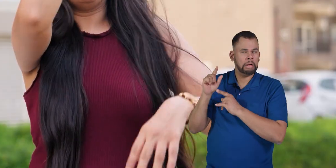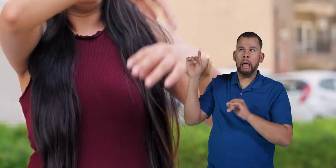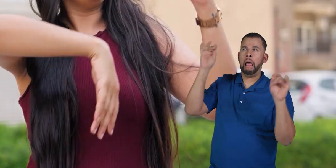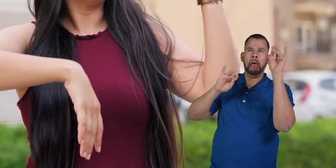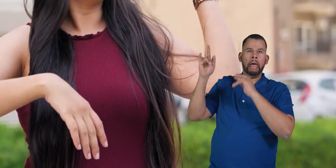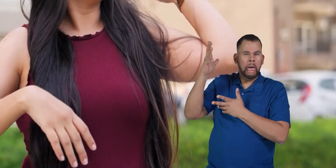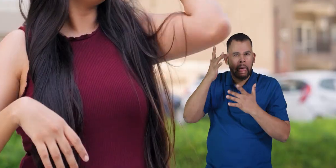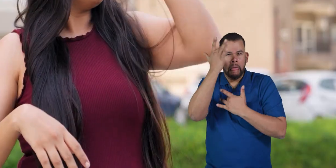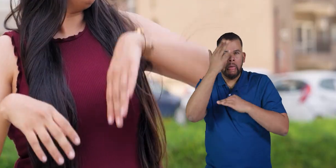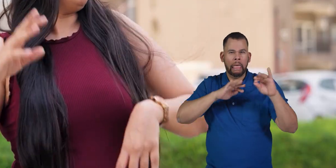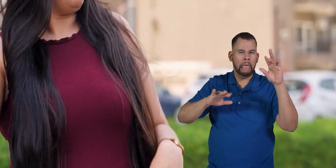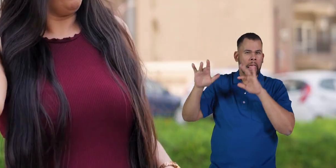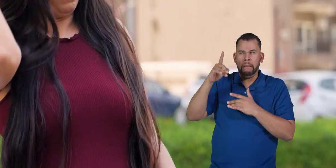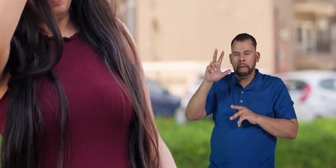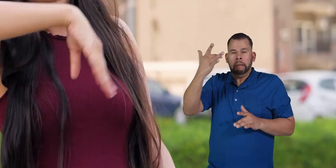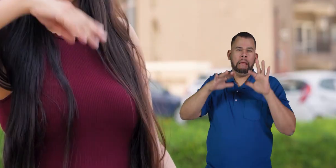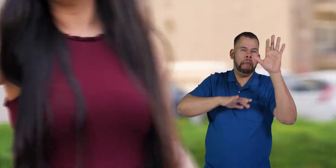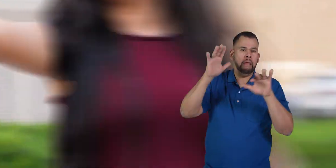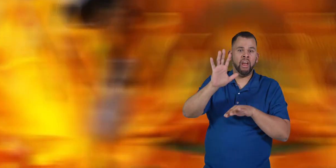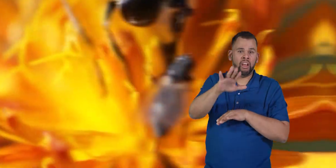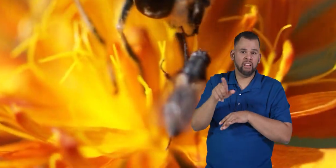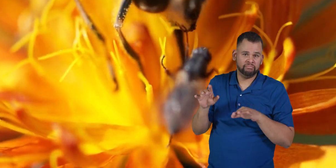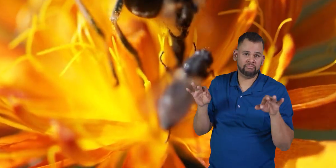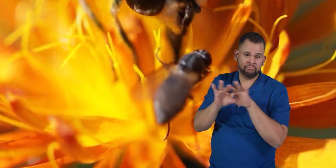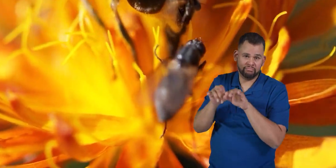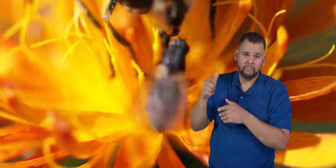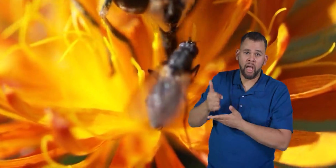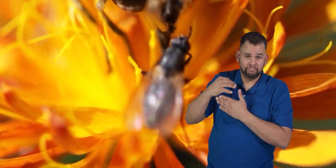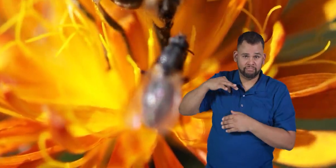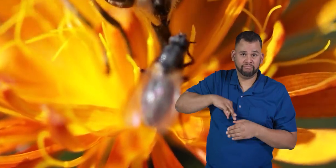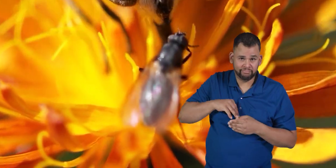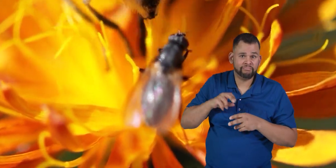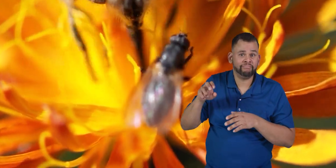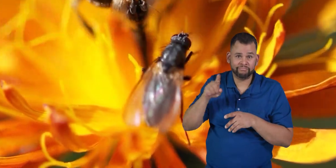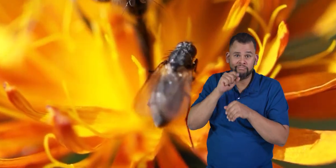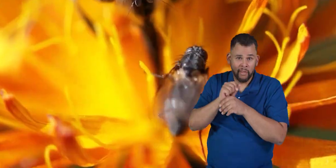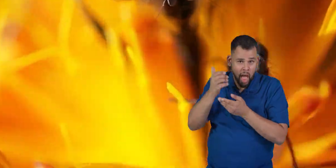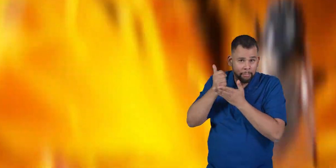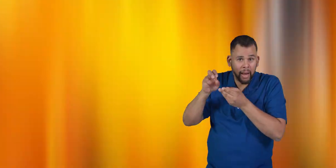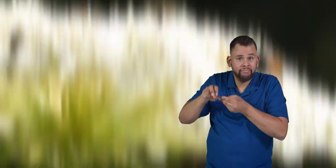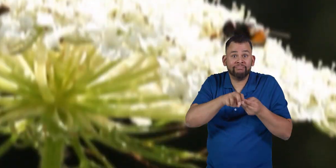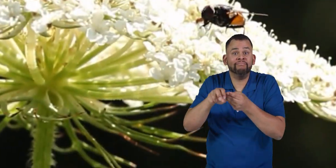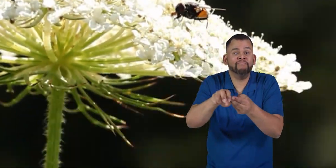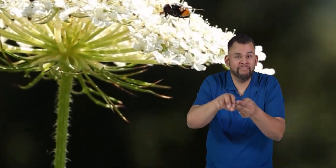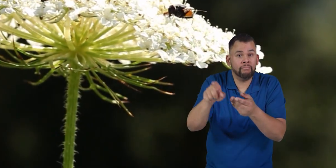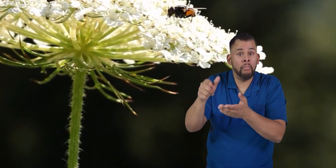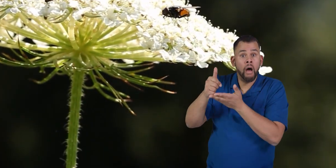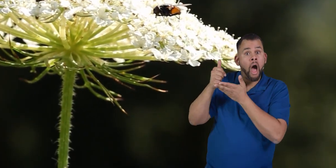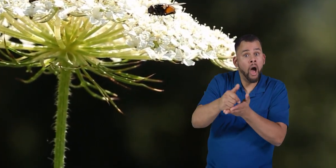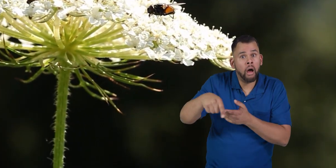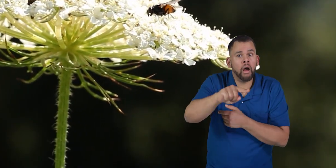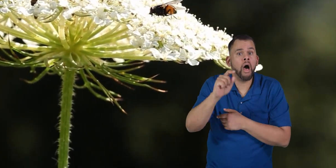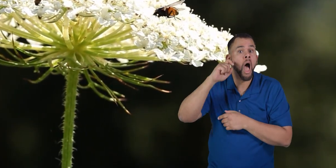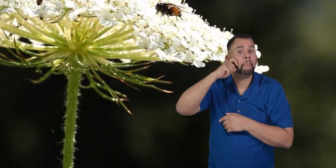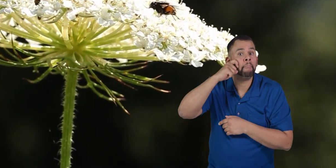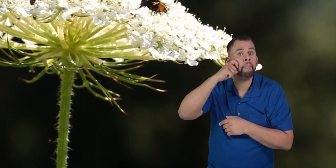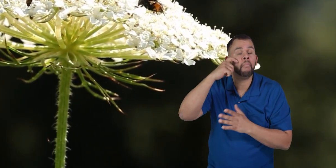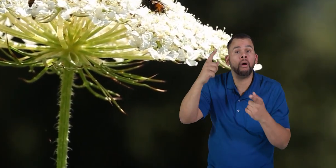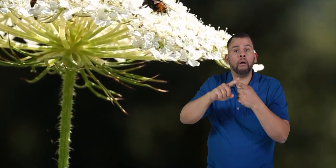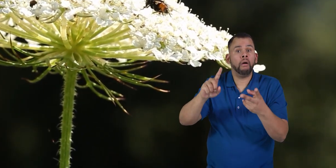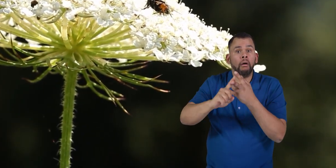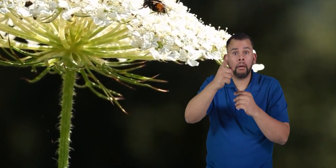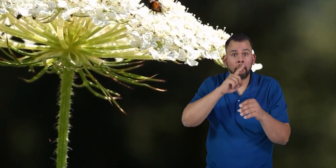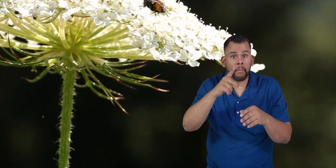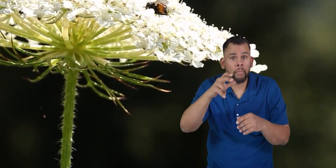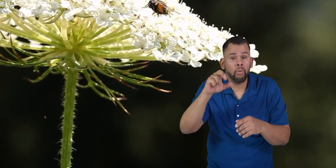terrible pests and carry diseases but some flies are beneficial for example flies help to